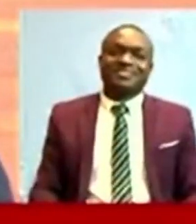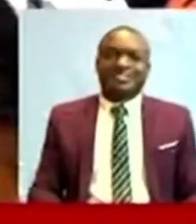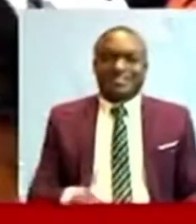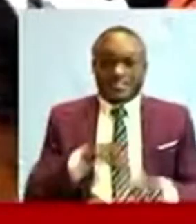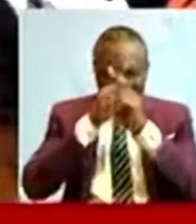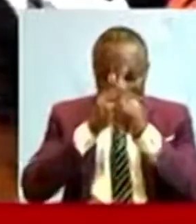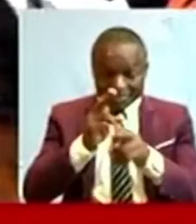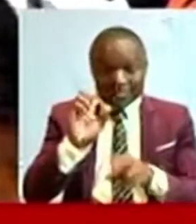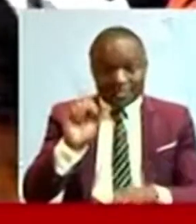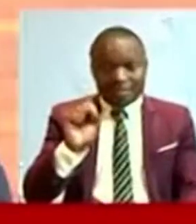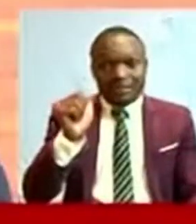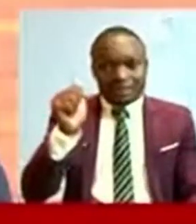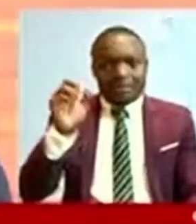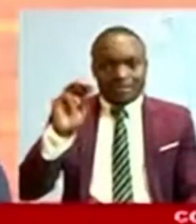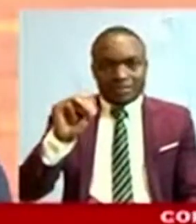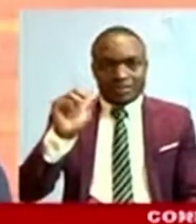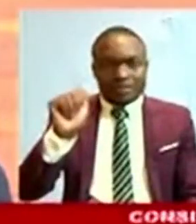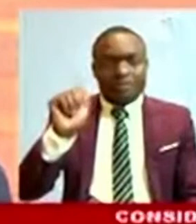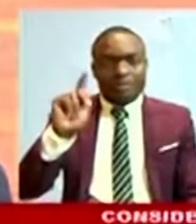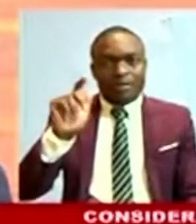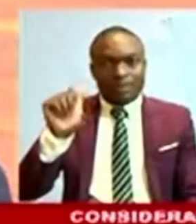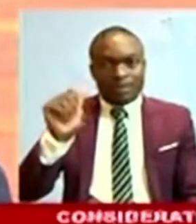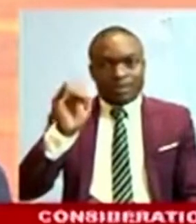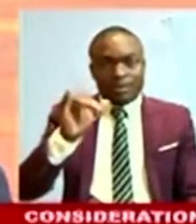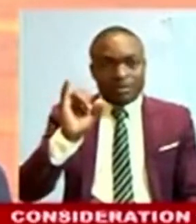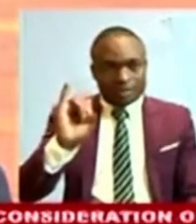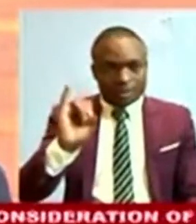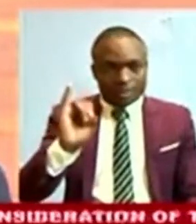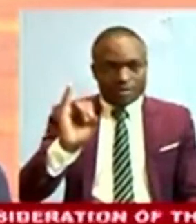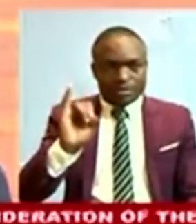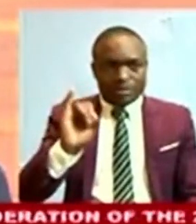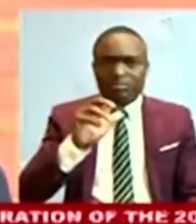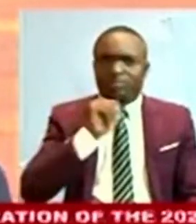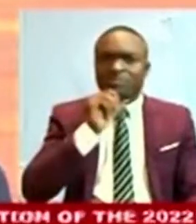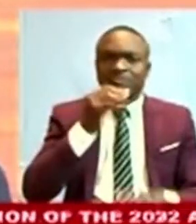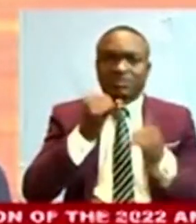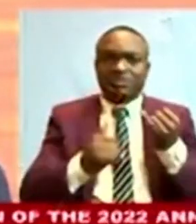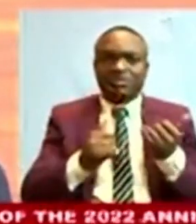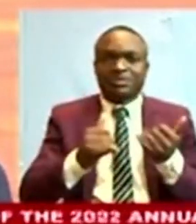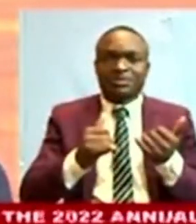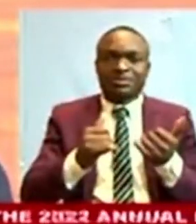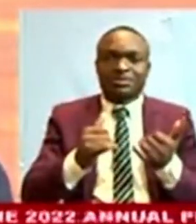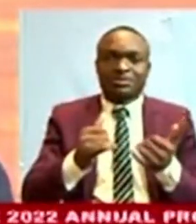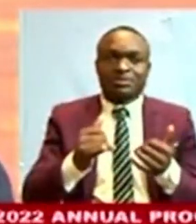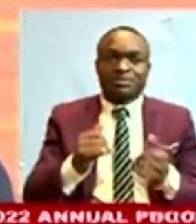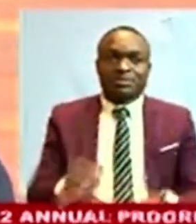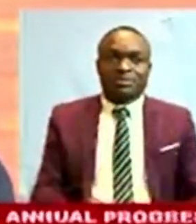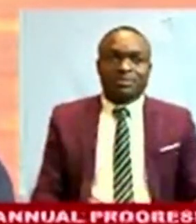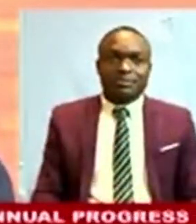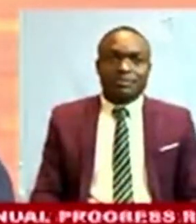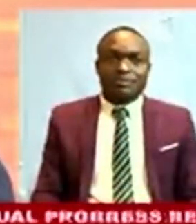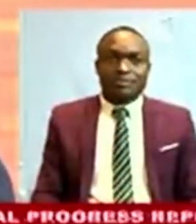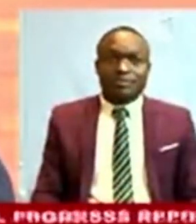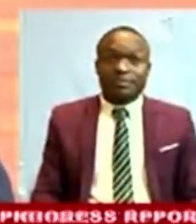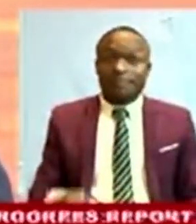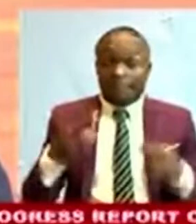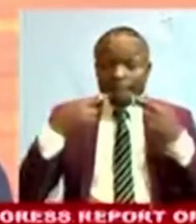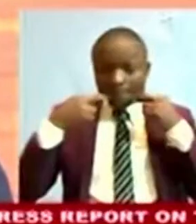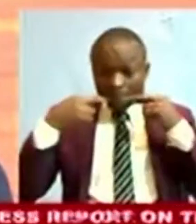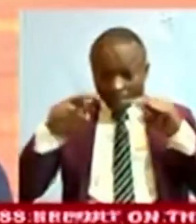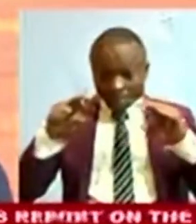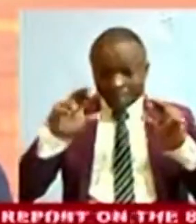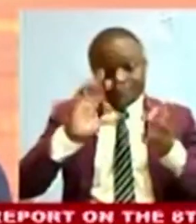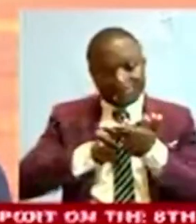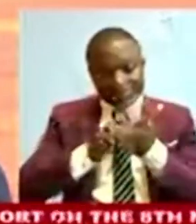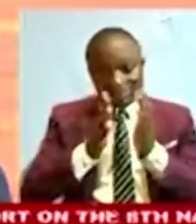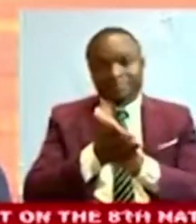No. Oh, you I'm just about to ask the 3rd one. Okay. The 3rd one, I noticed that the results are mixed. Okay, Doc.